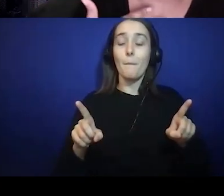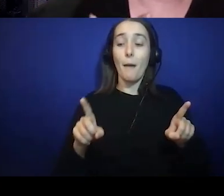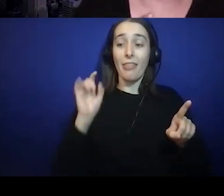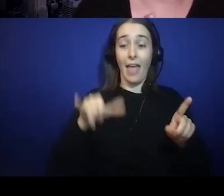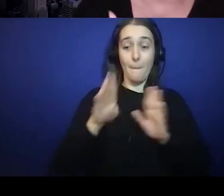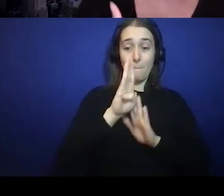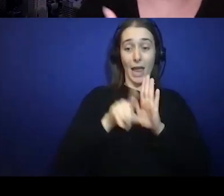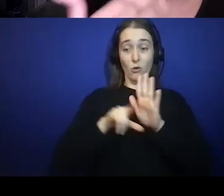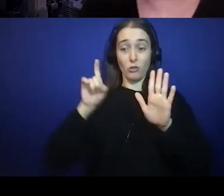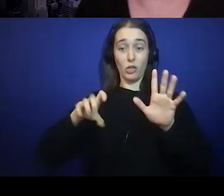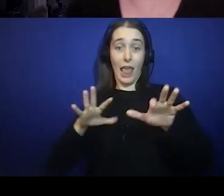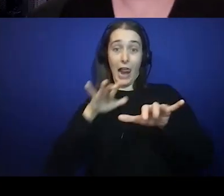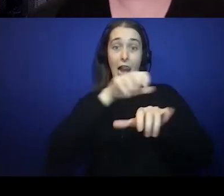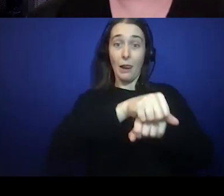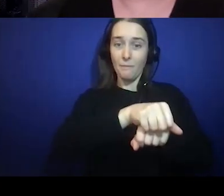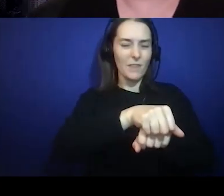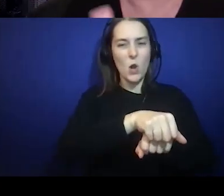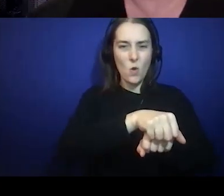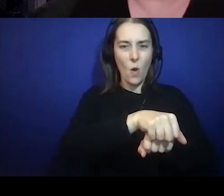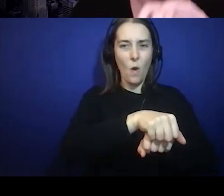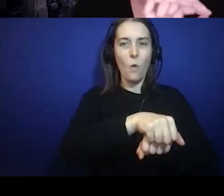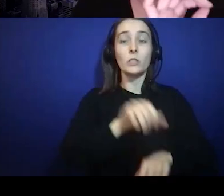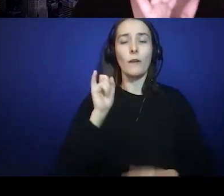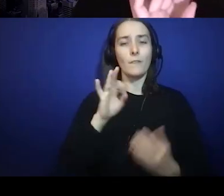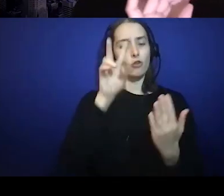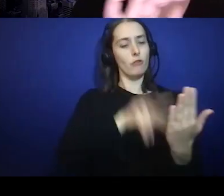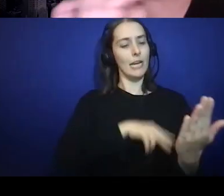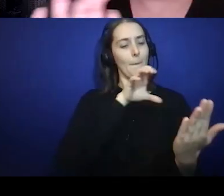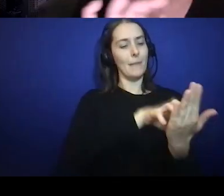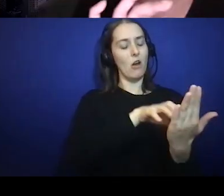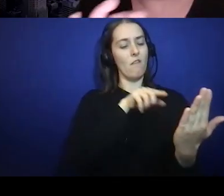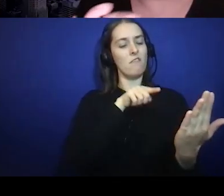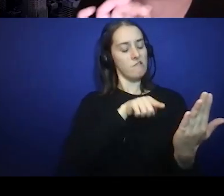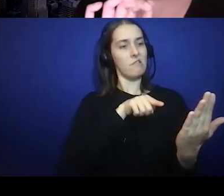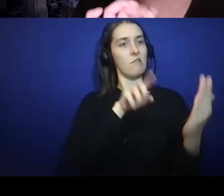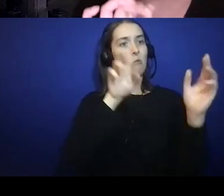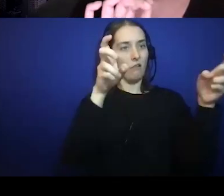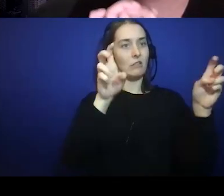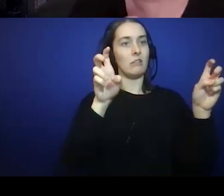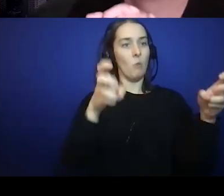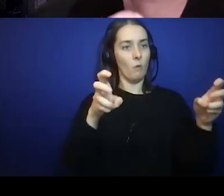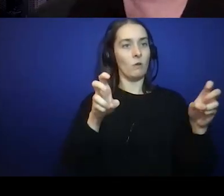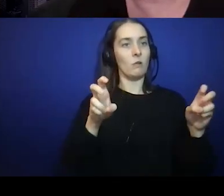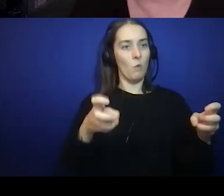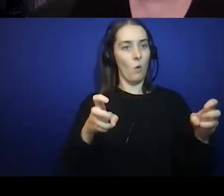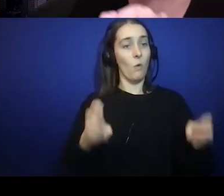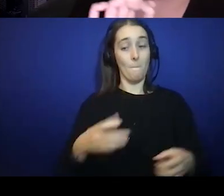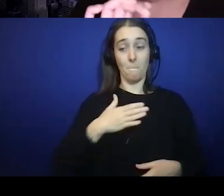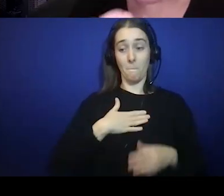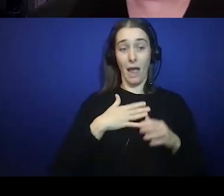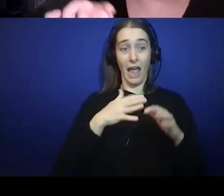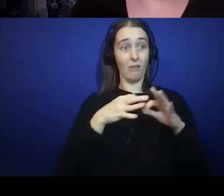my own voice. So if you're looking at a paragraph and you're noticing quotes everywhere and less of your own